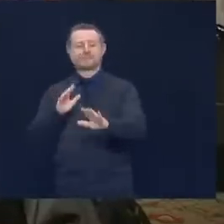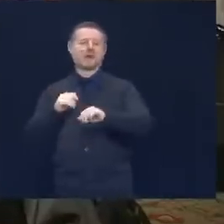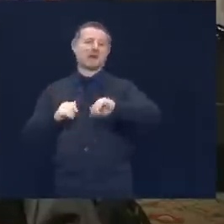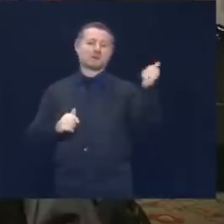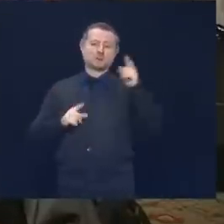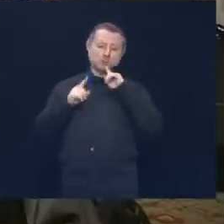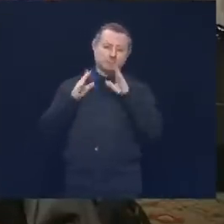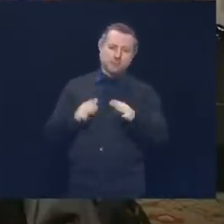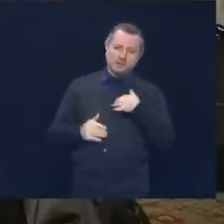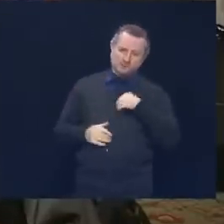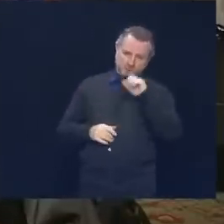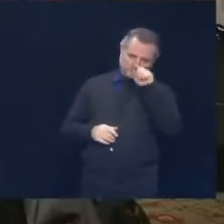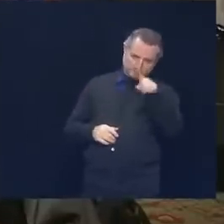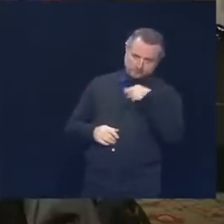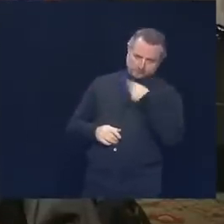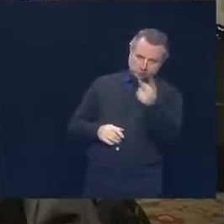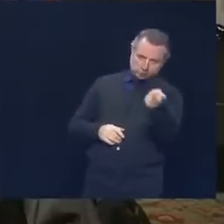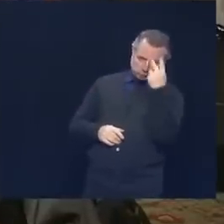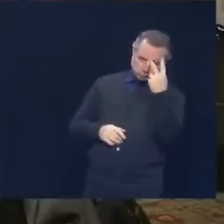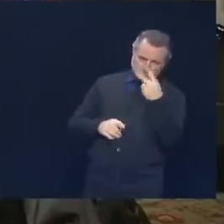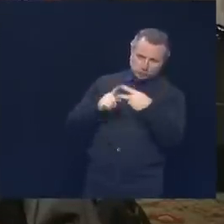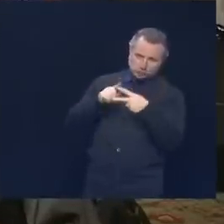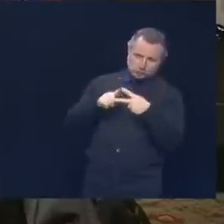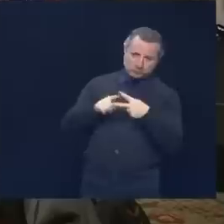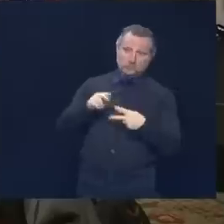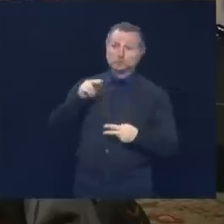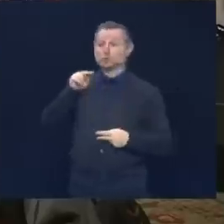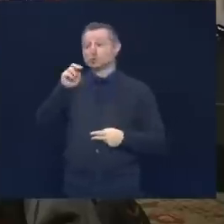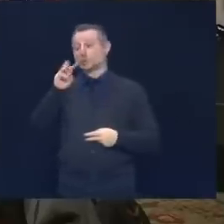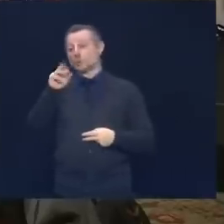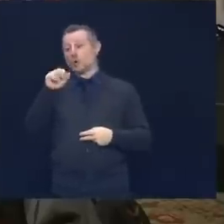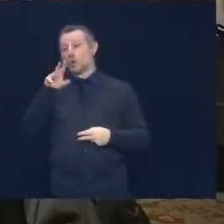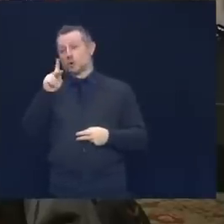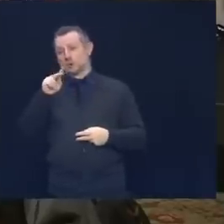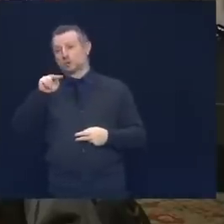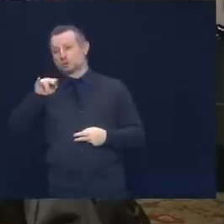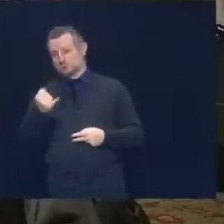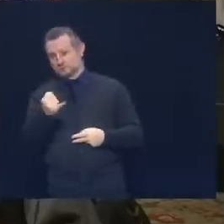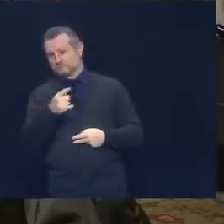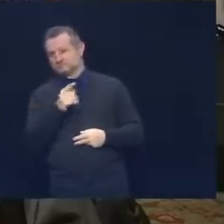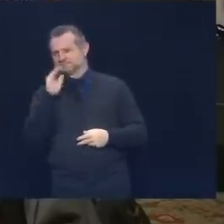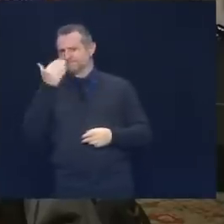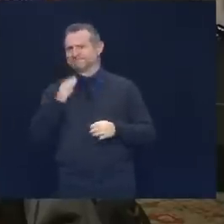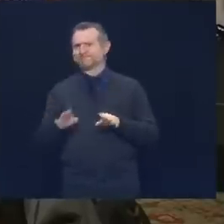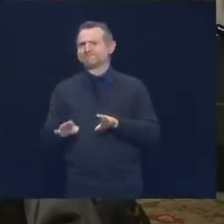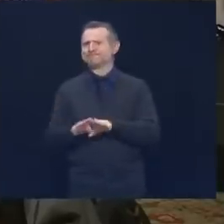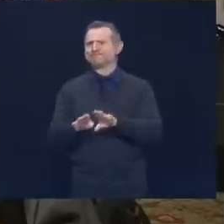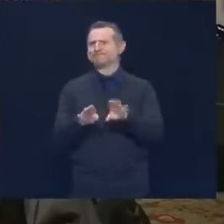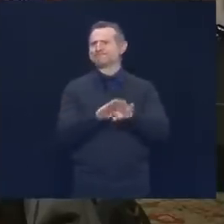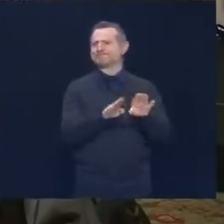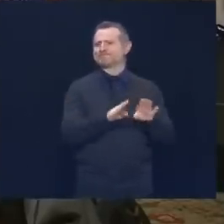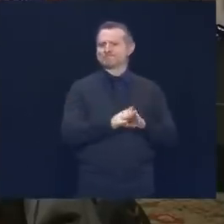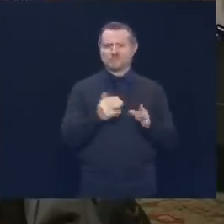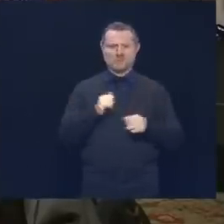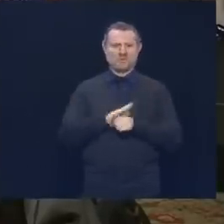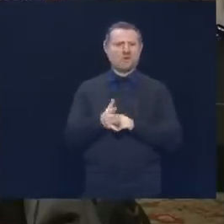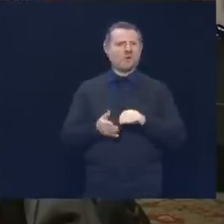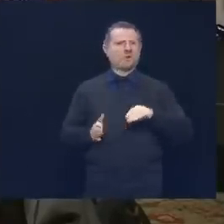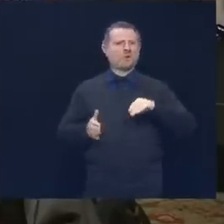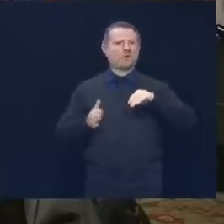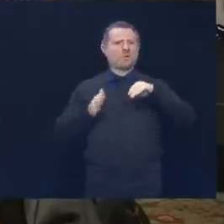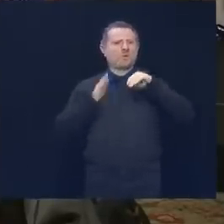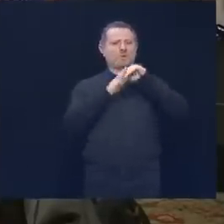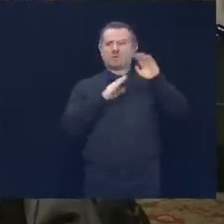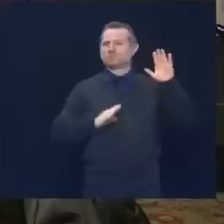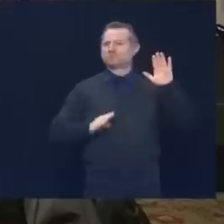all, Newark, New Jersey is announcing rolling back a number of kind of openings as a result of a boom in cases